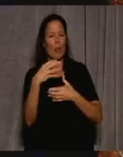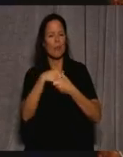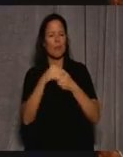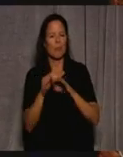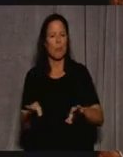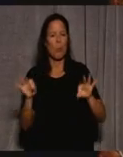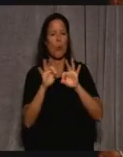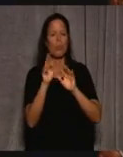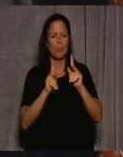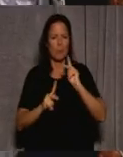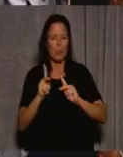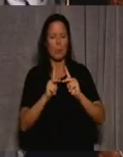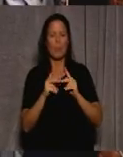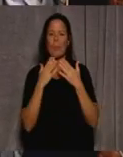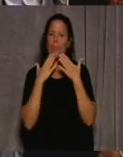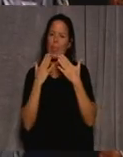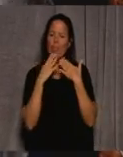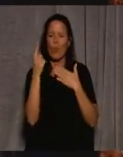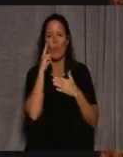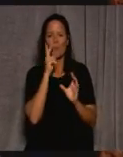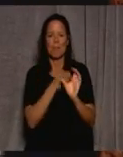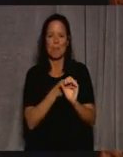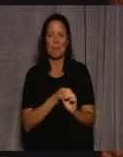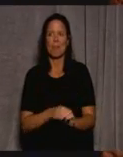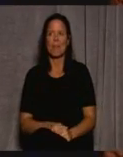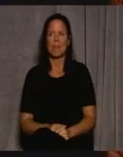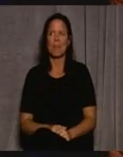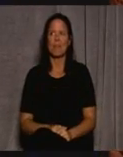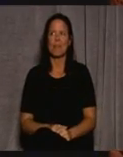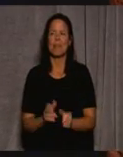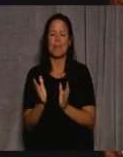this special occasion. Thank you for being here.